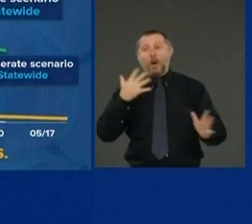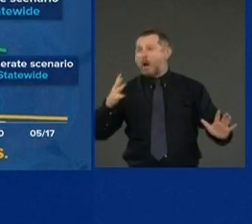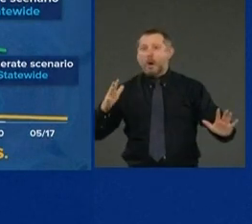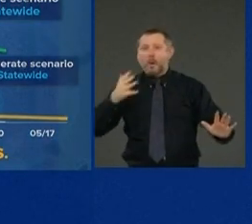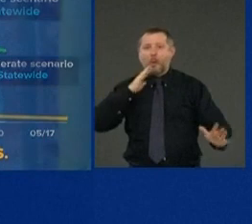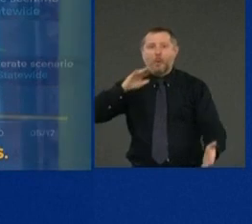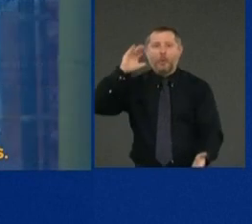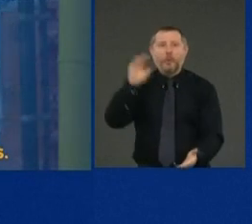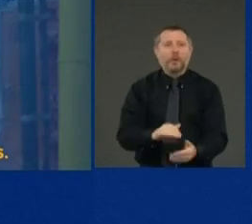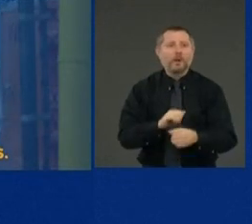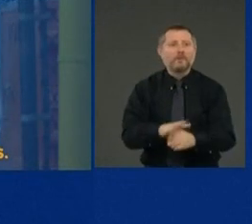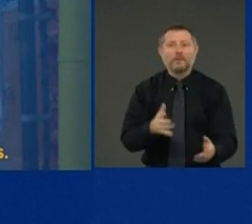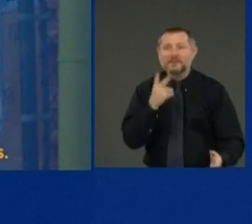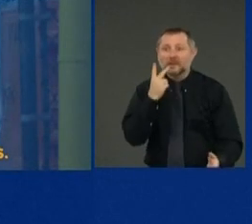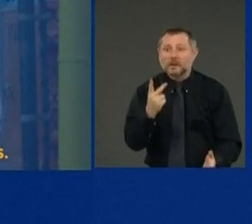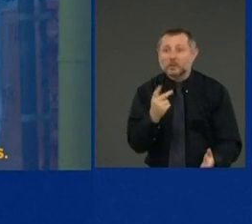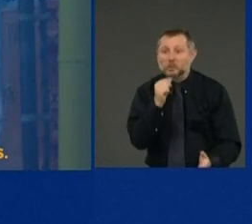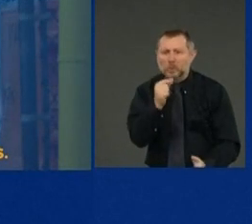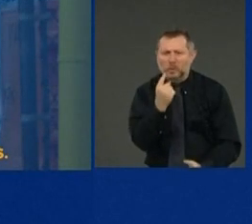Tens of thousands of lives.